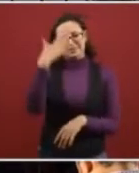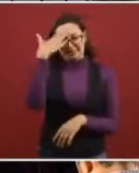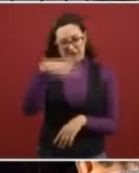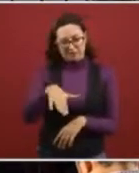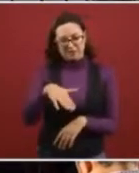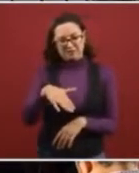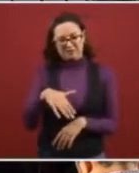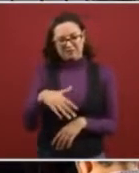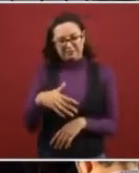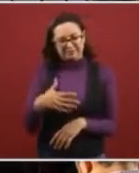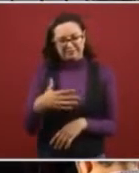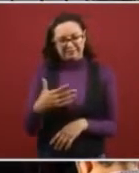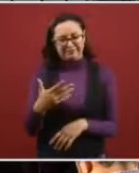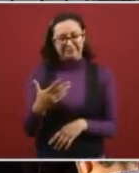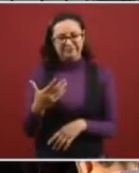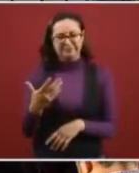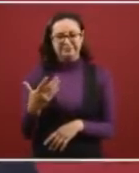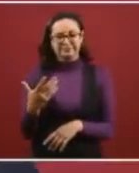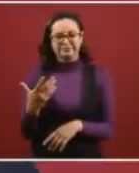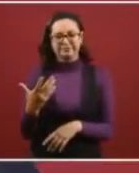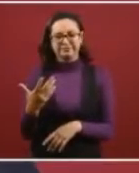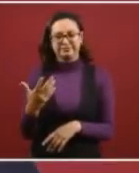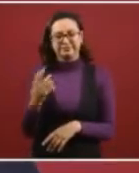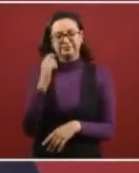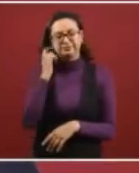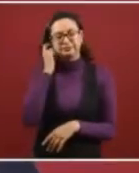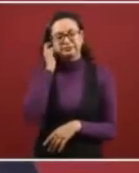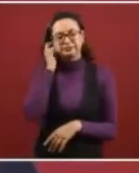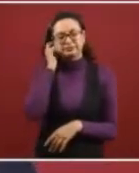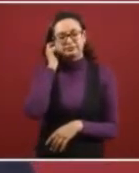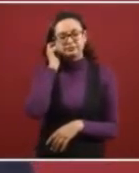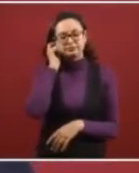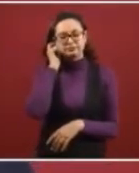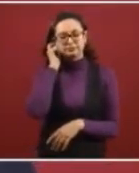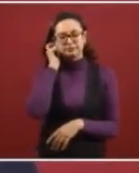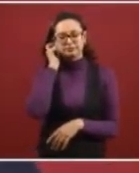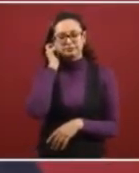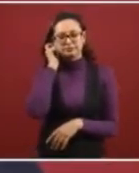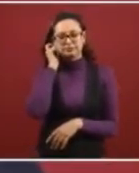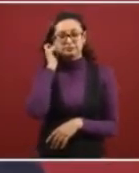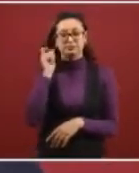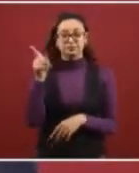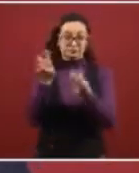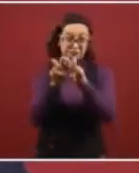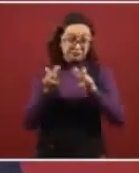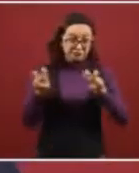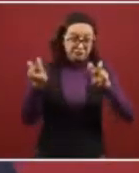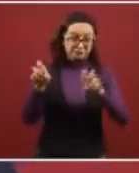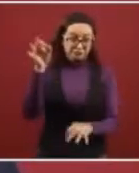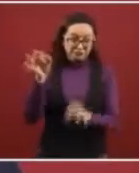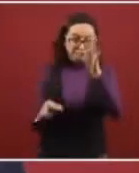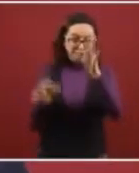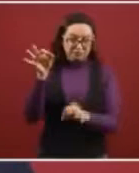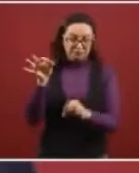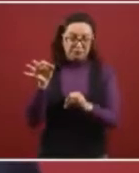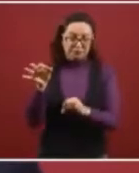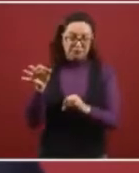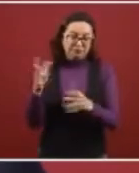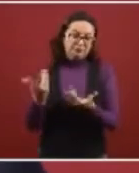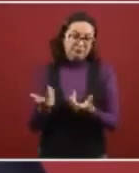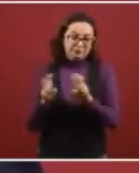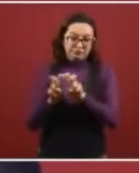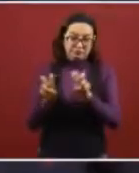they no es el caso de los ministros, eh? That it is not the case of the minister ni de magistrado, ni de jueces,